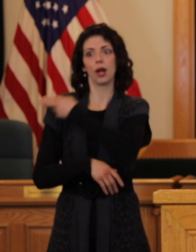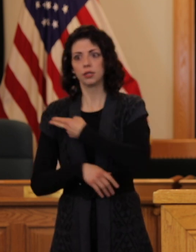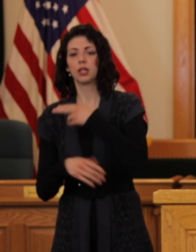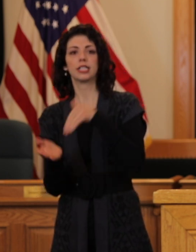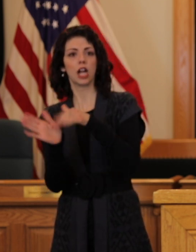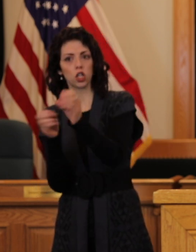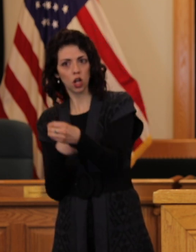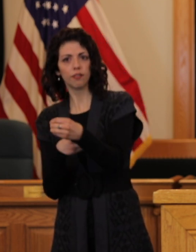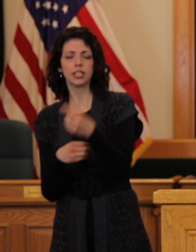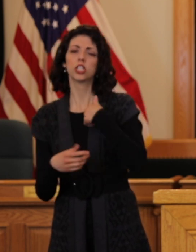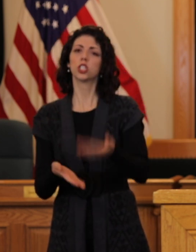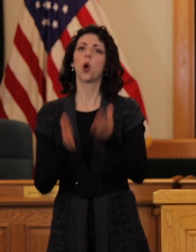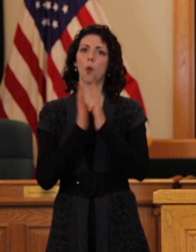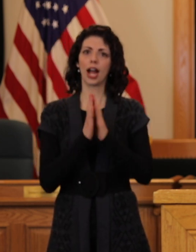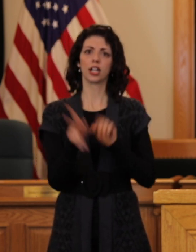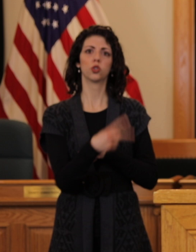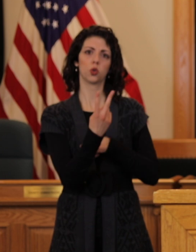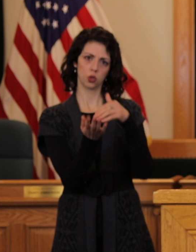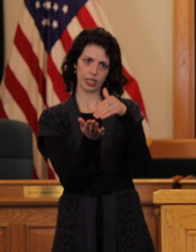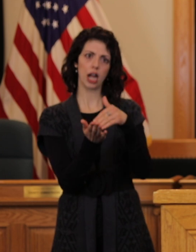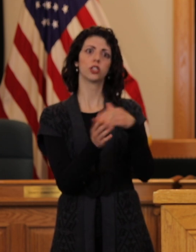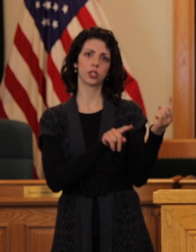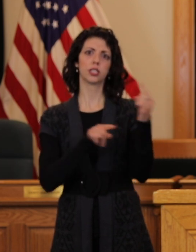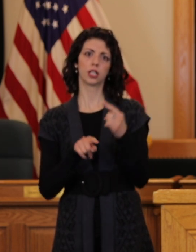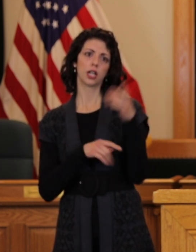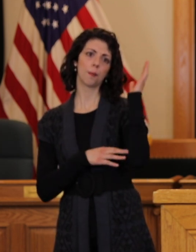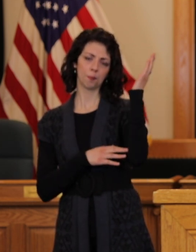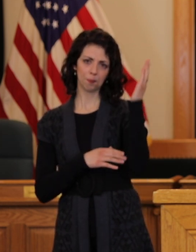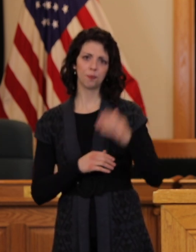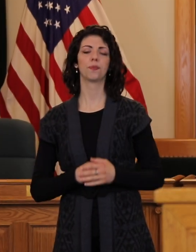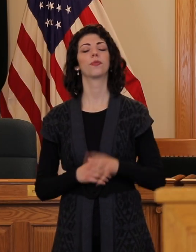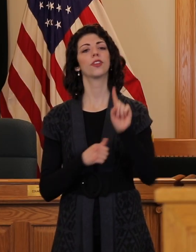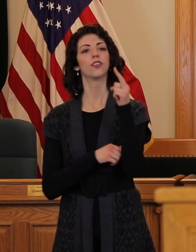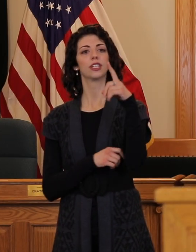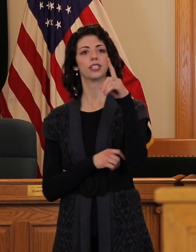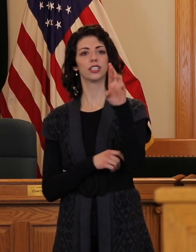their advice as our healthcare professionals. Dr. Lipke.